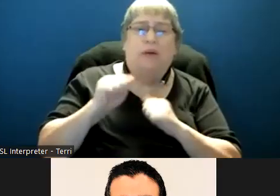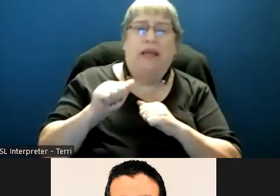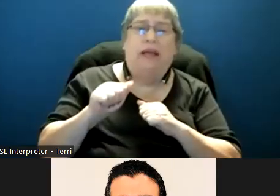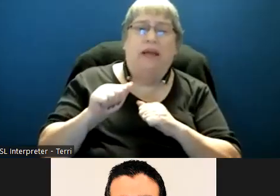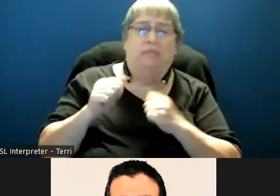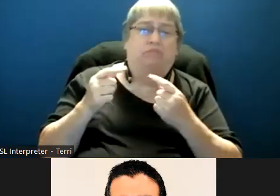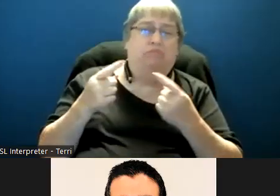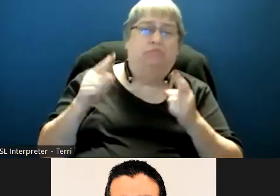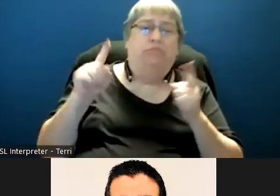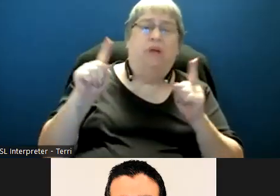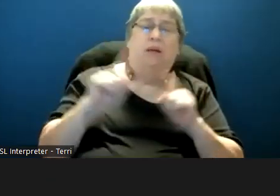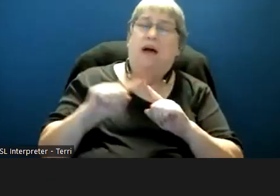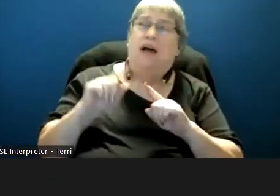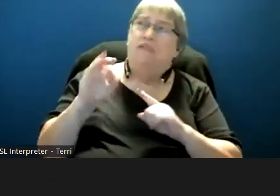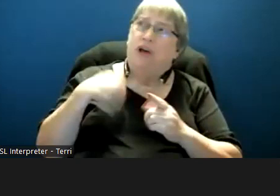good plan.